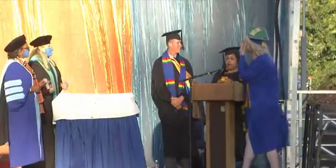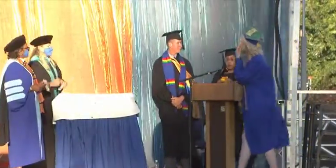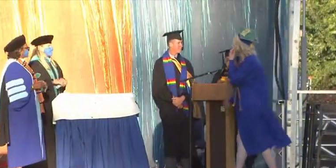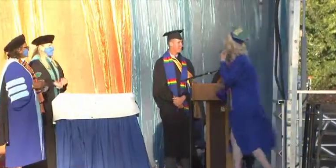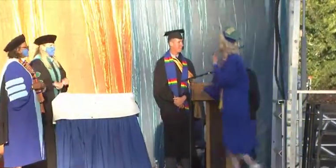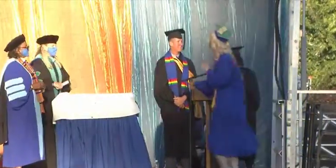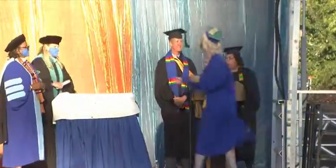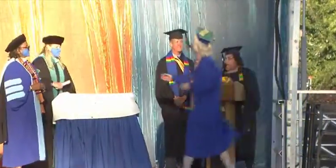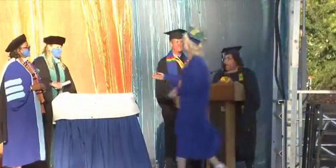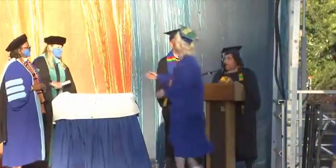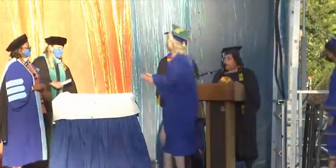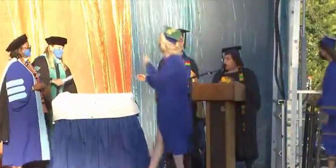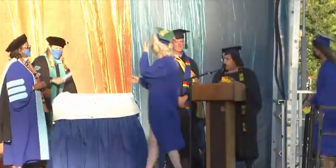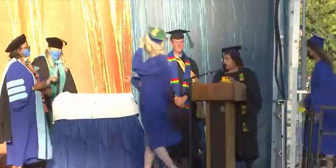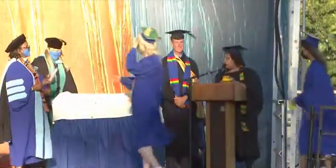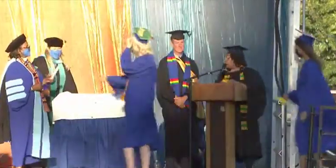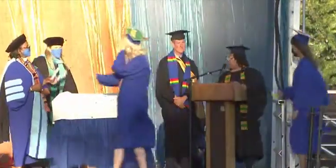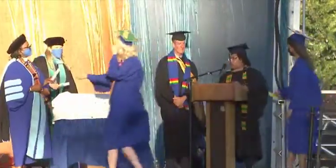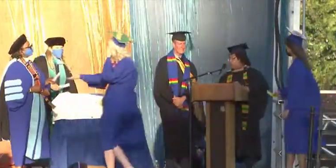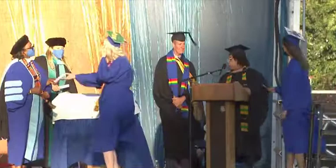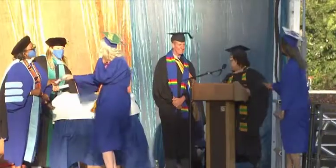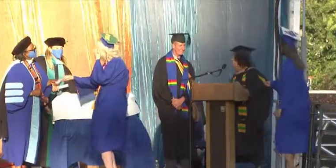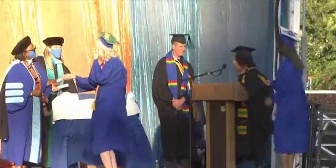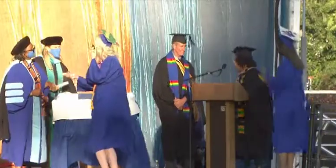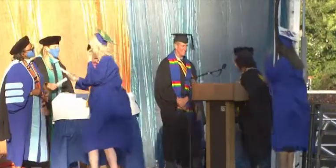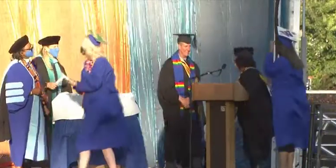Cameron Bosch, with high honors.